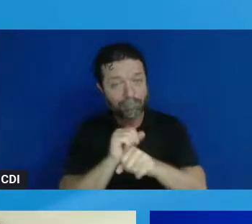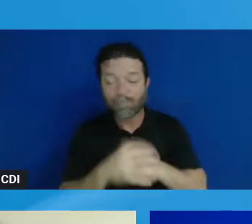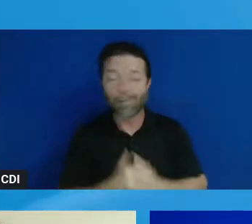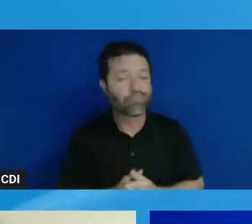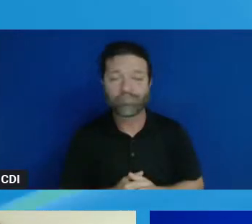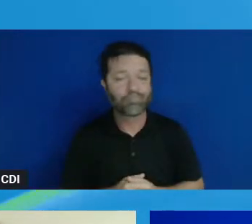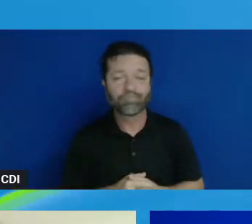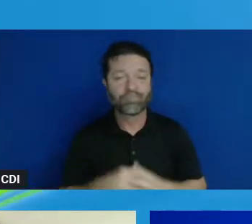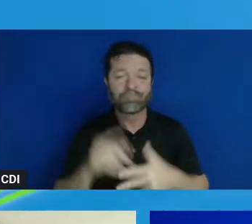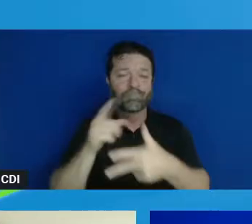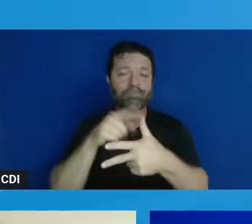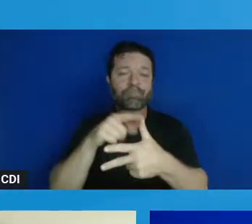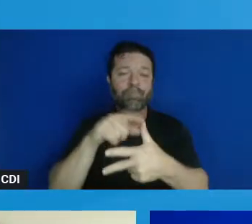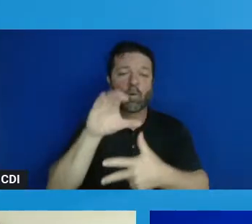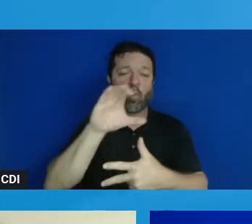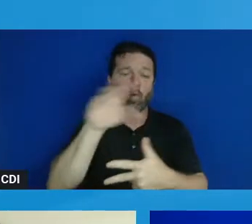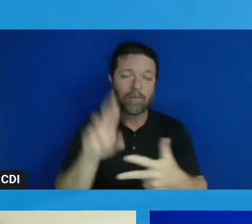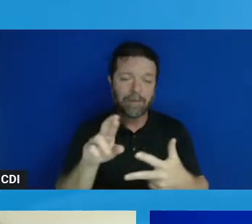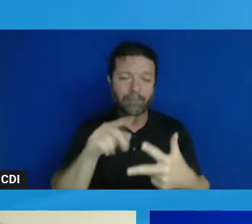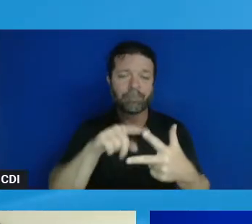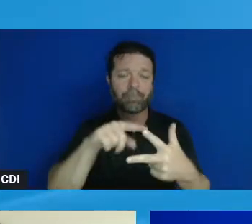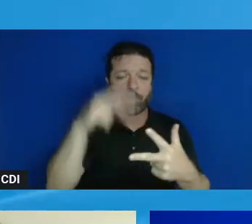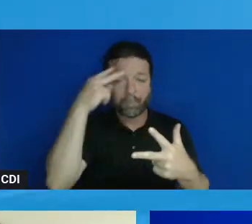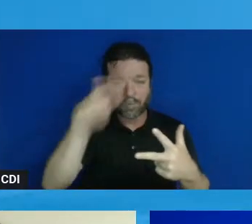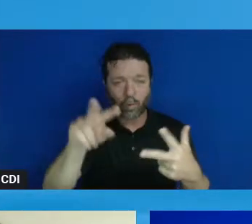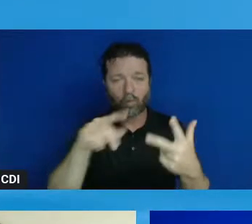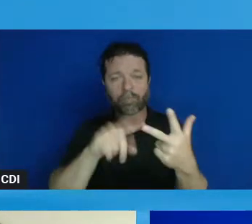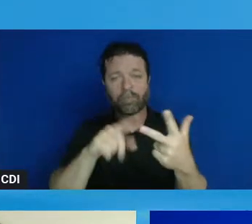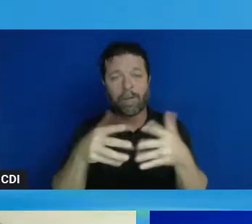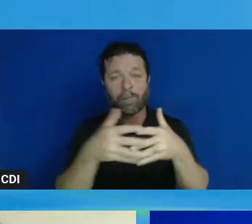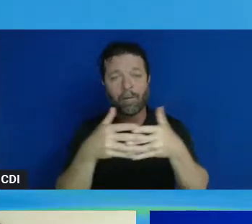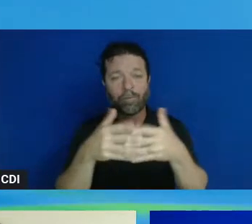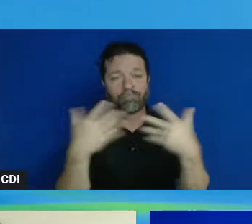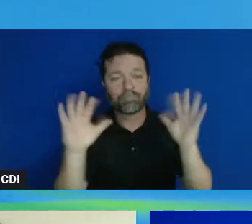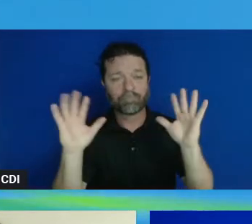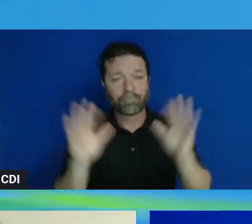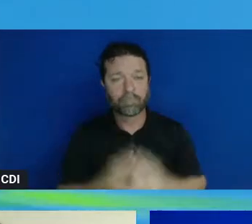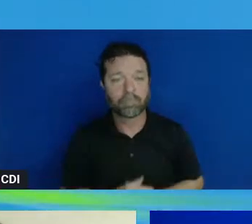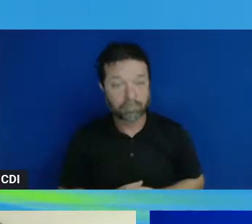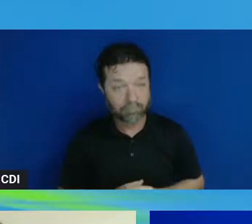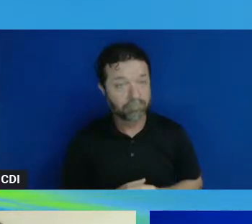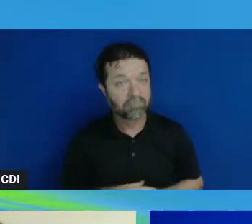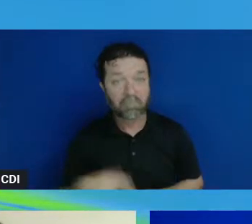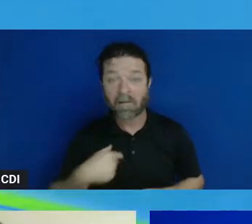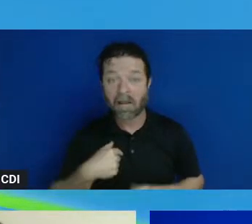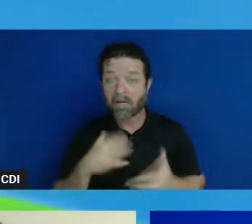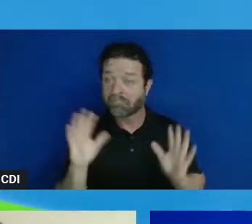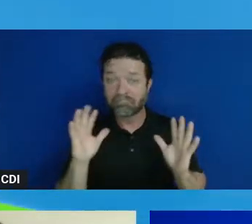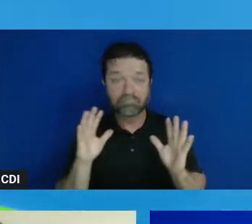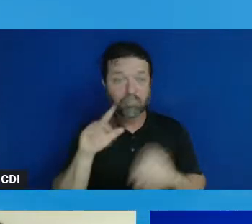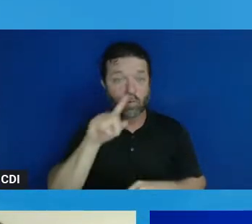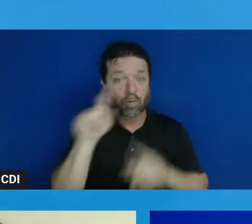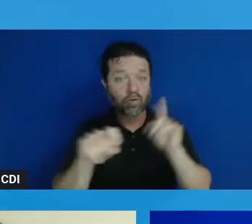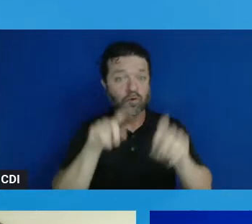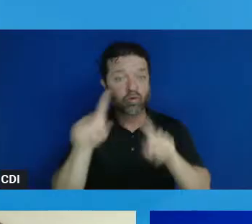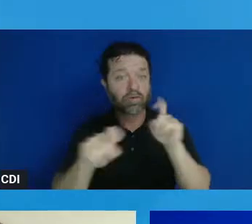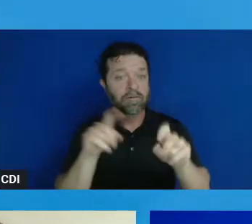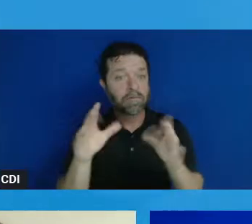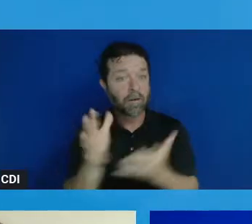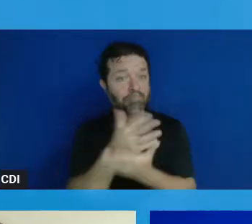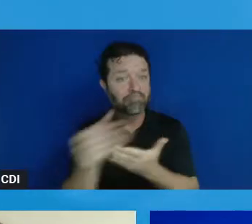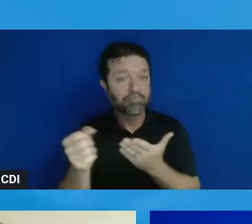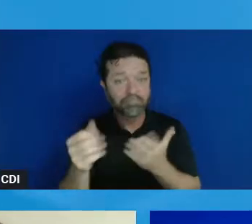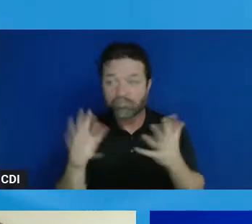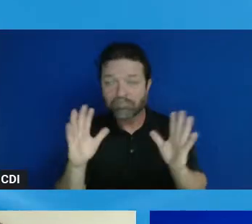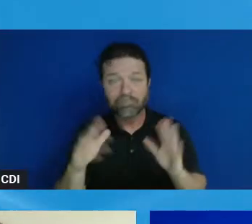I think well, that's all my questions. I think this was a great session, and I want to thank our guests,